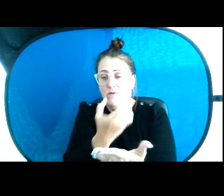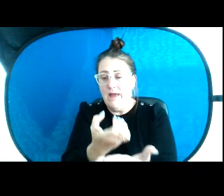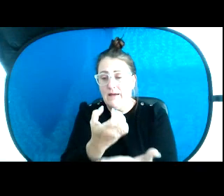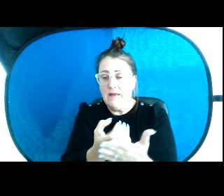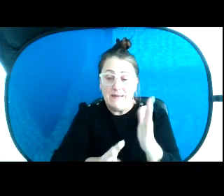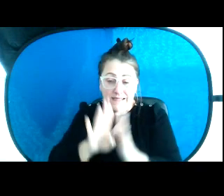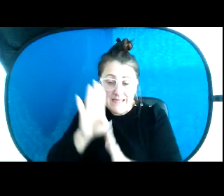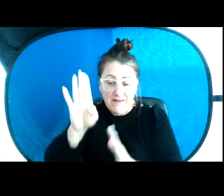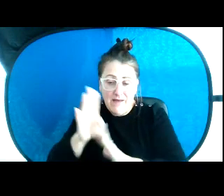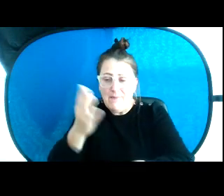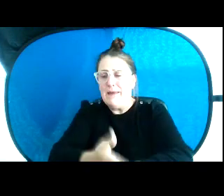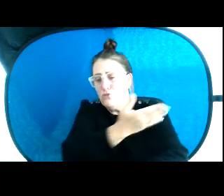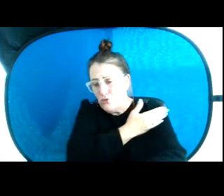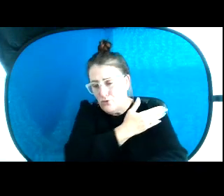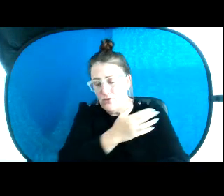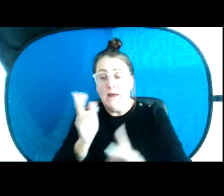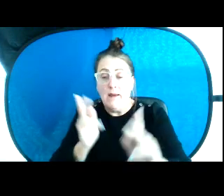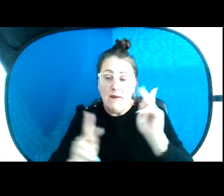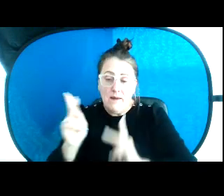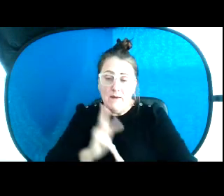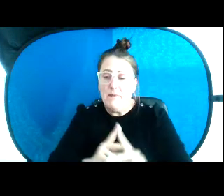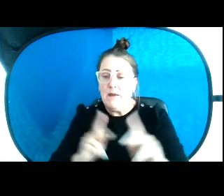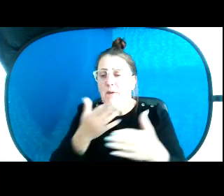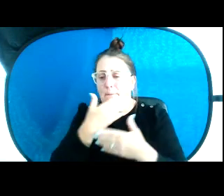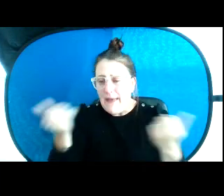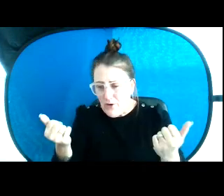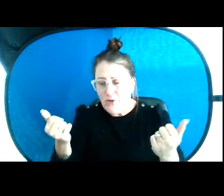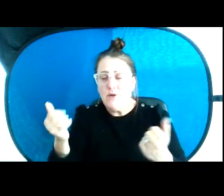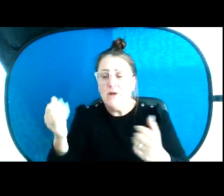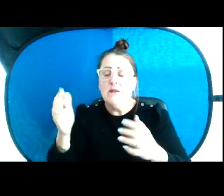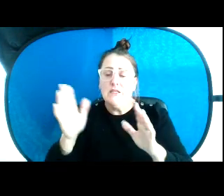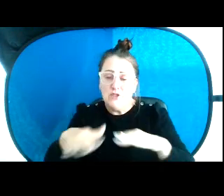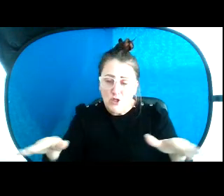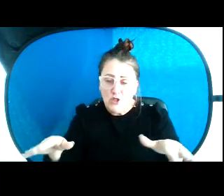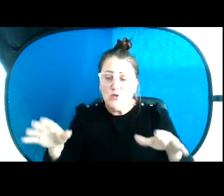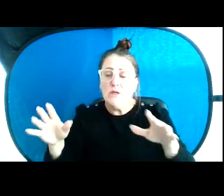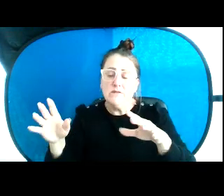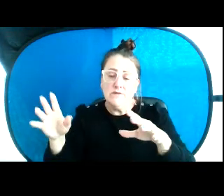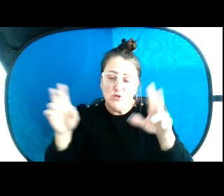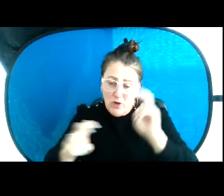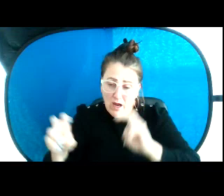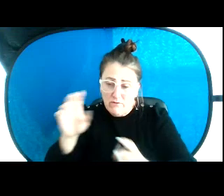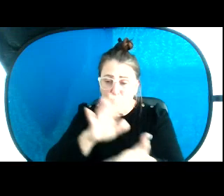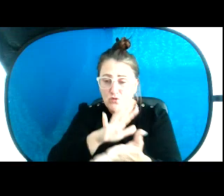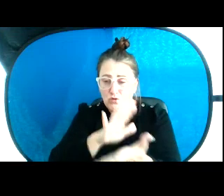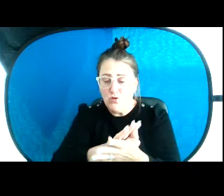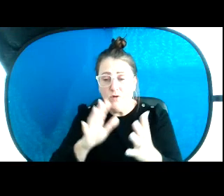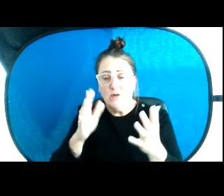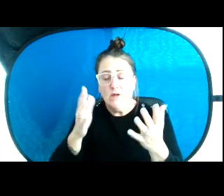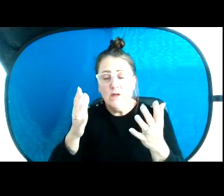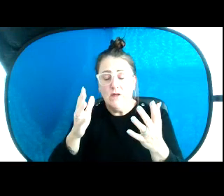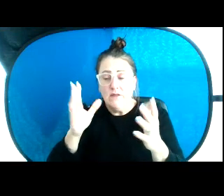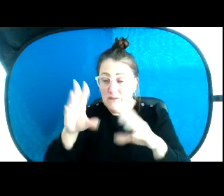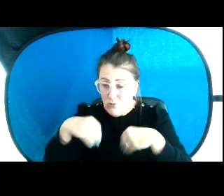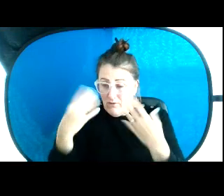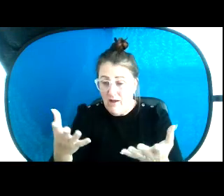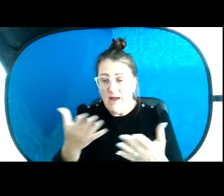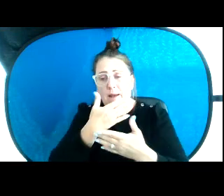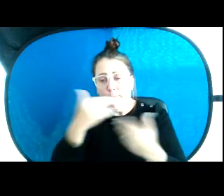their people, their children that travel to schools, improving their mobility that's not always